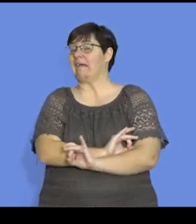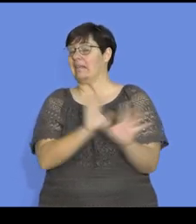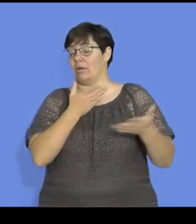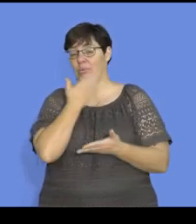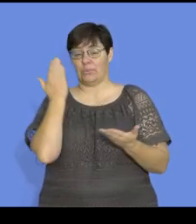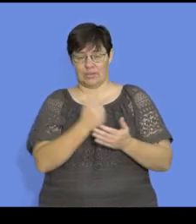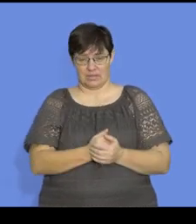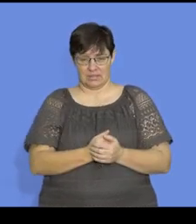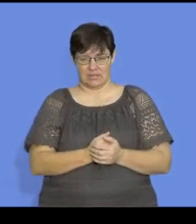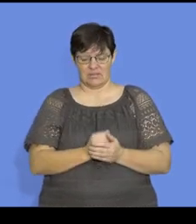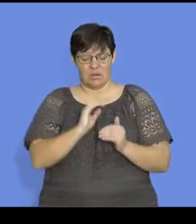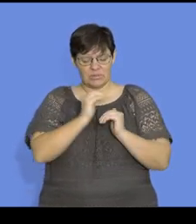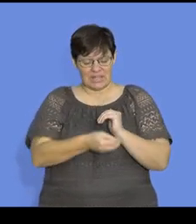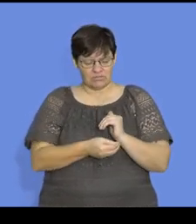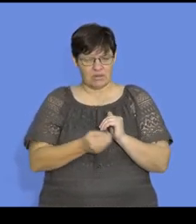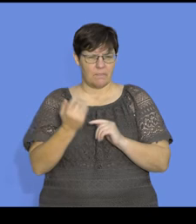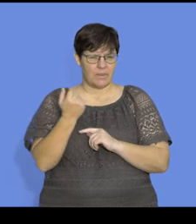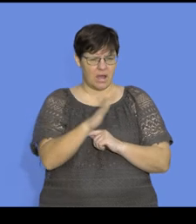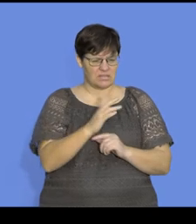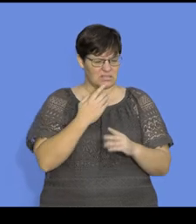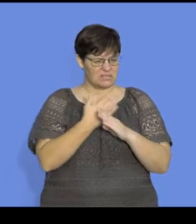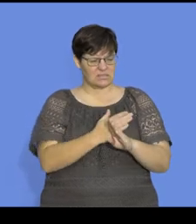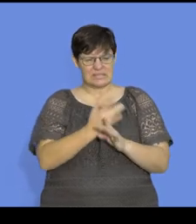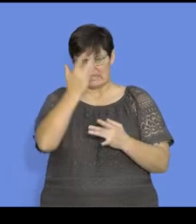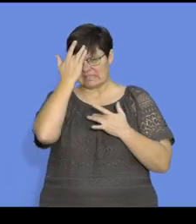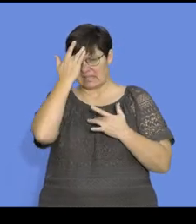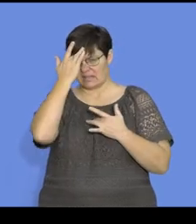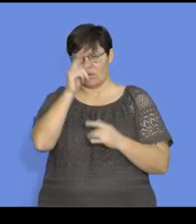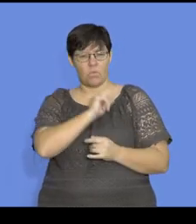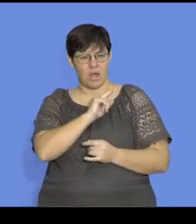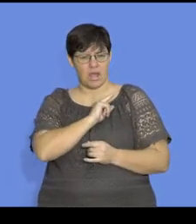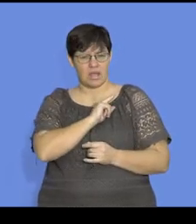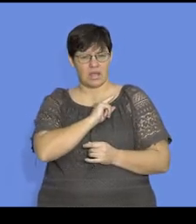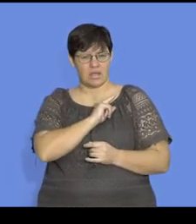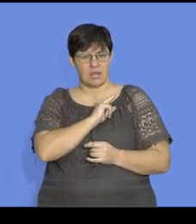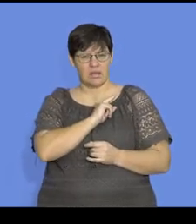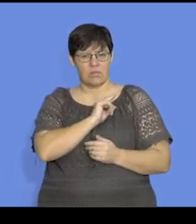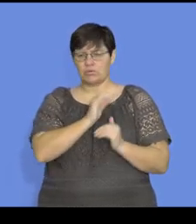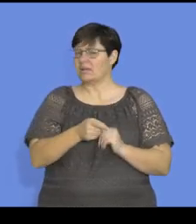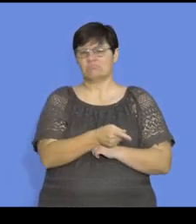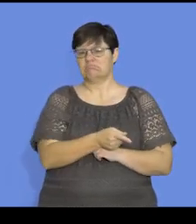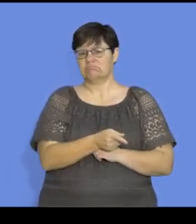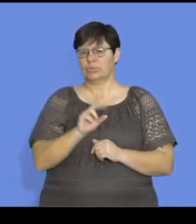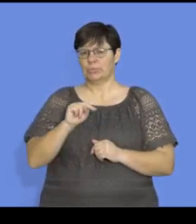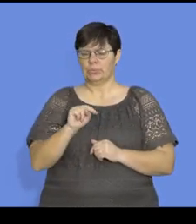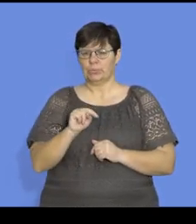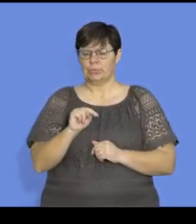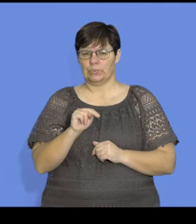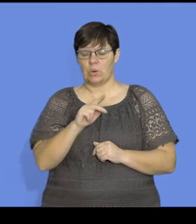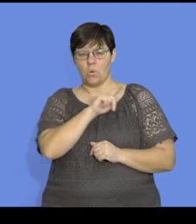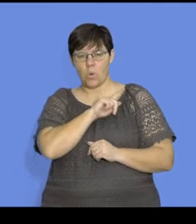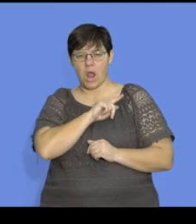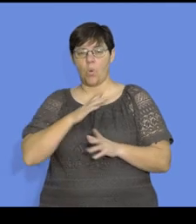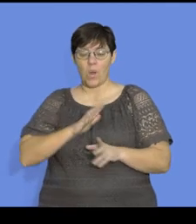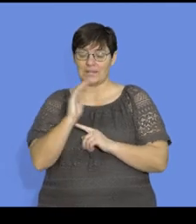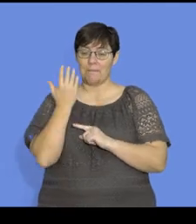clear. Protection of plants against disease. Why? We don't want to protect the plants against disease. We want to actually